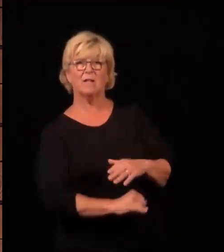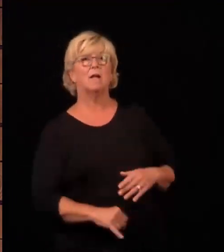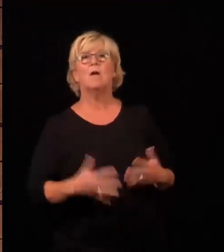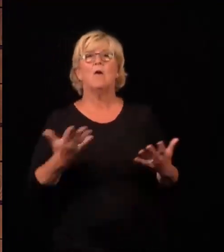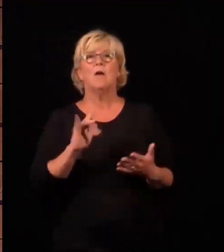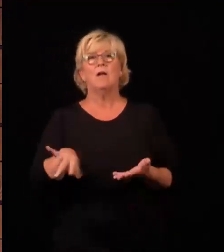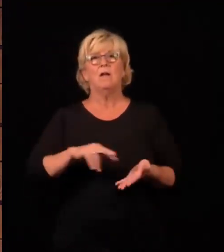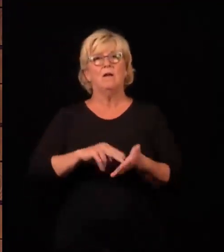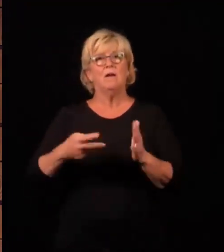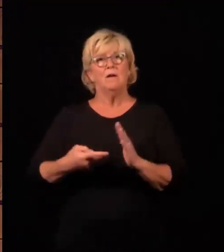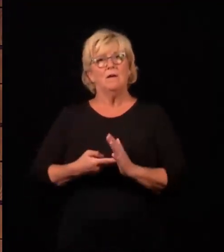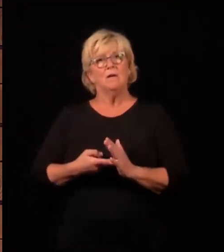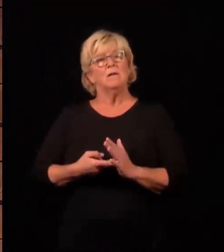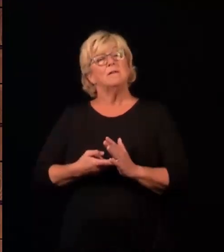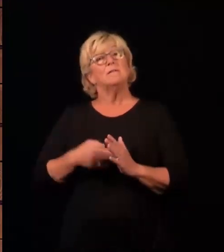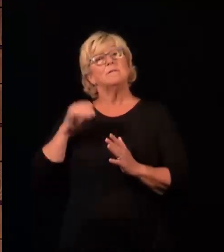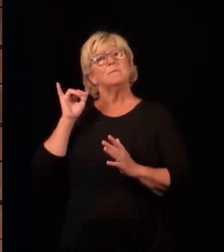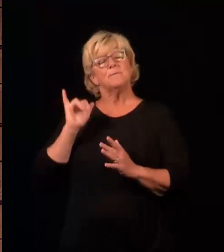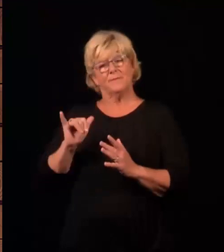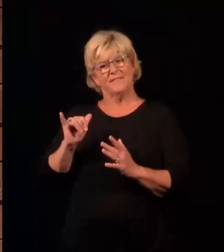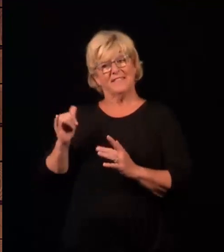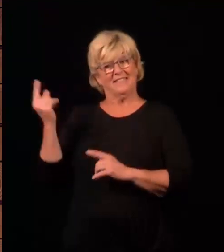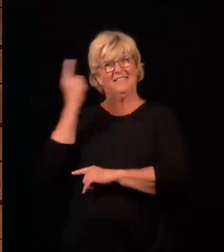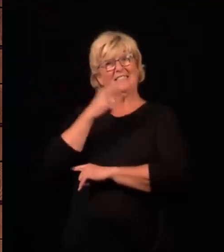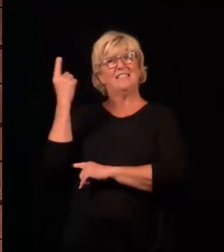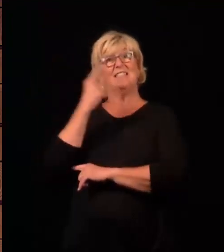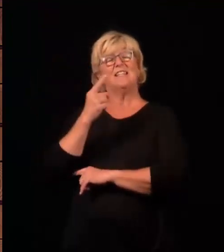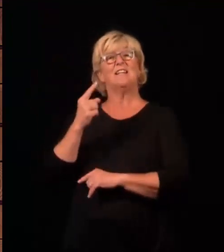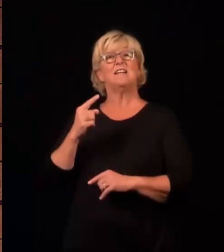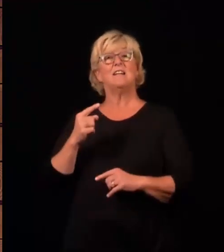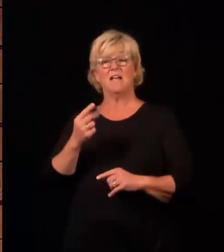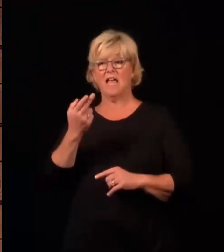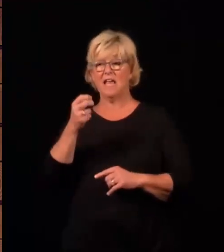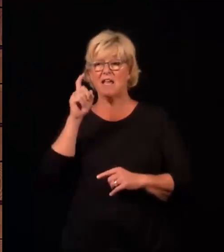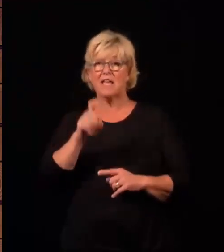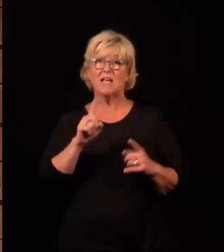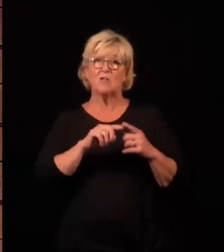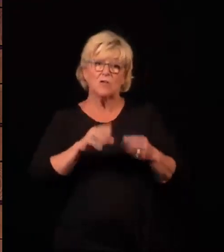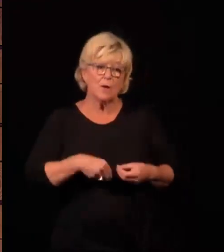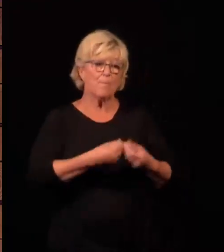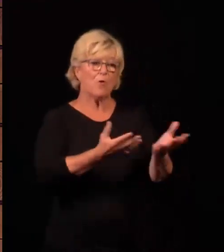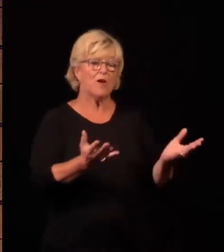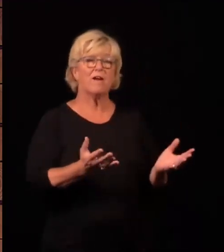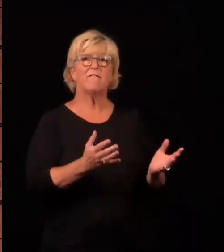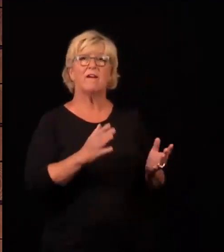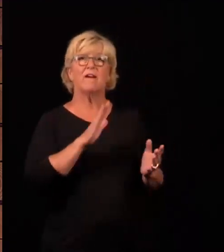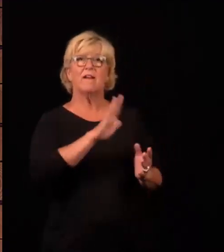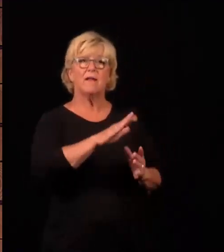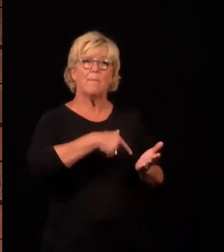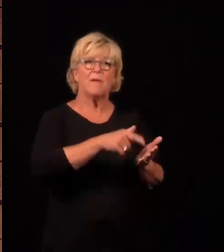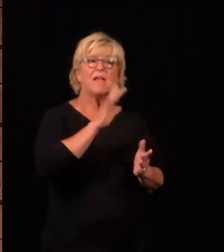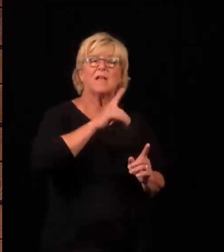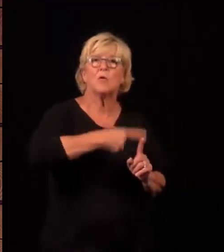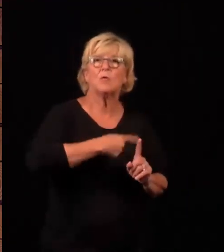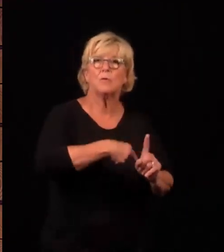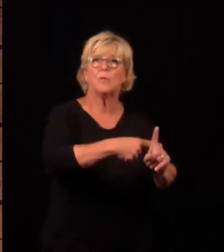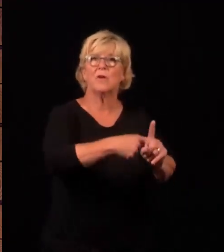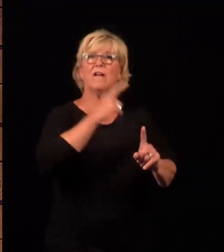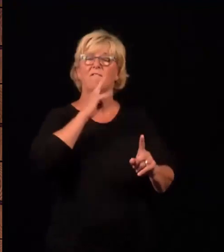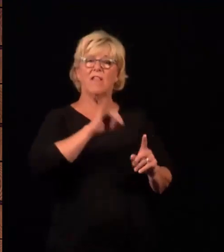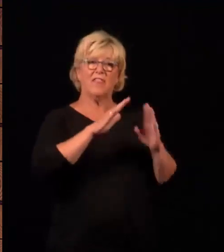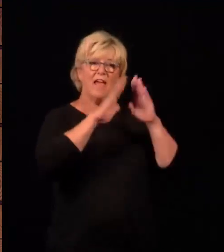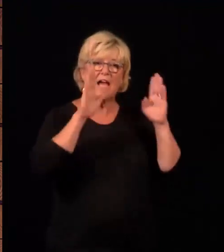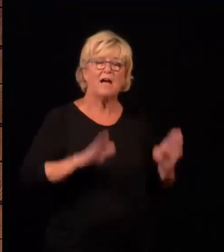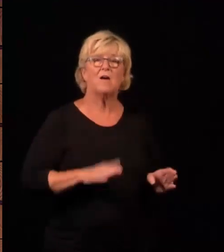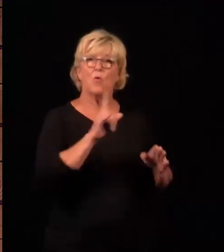that means in this culture and in this day and age is that he has to provide his own rent to pay for that house